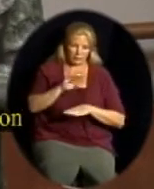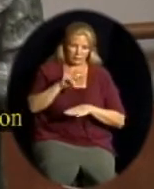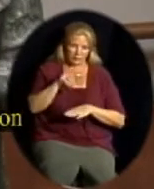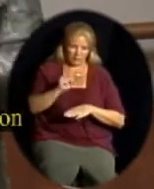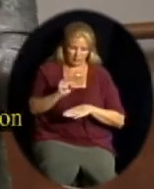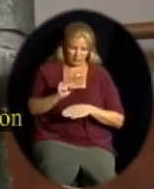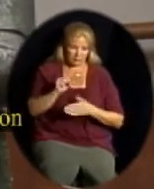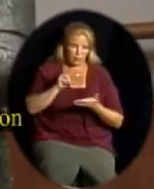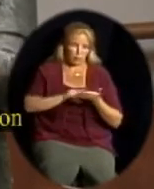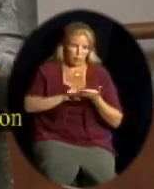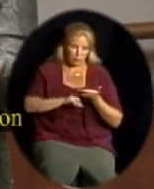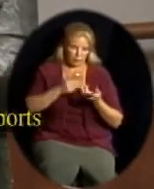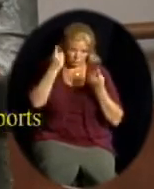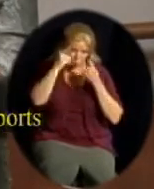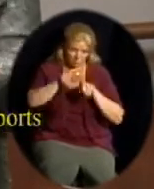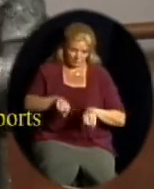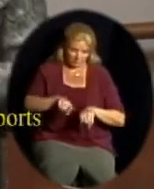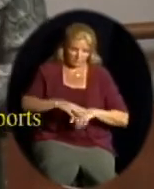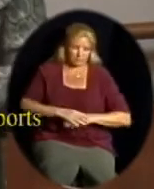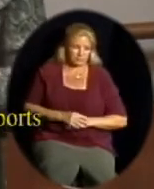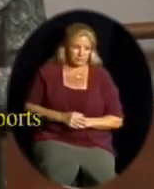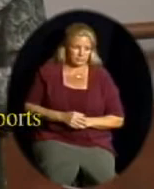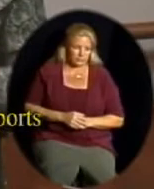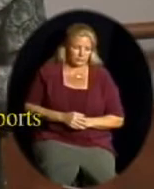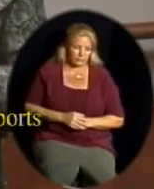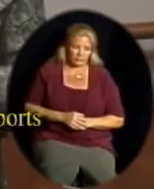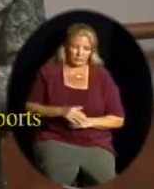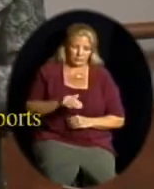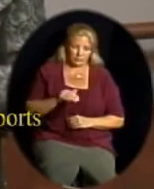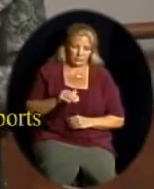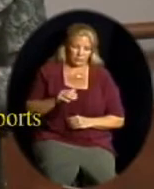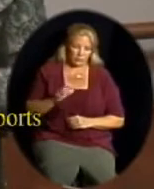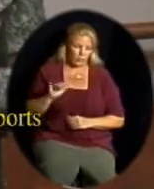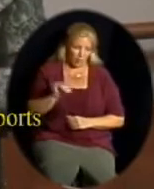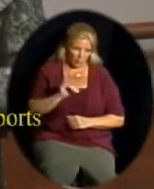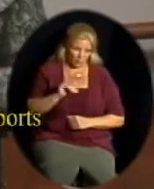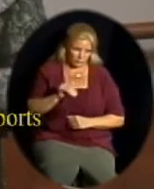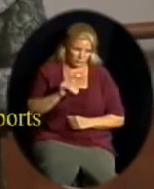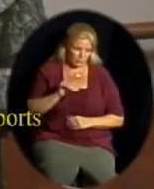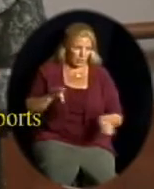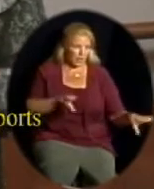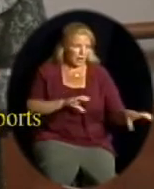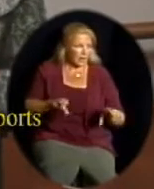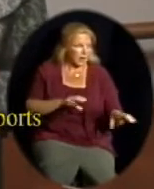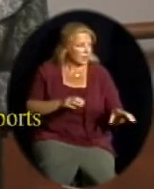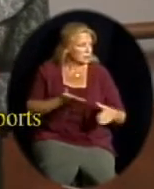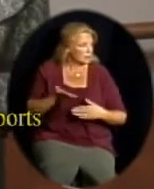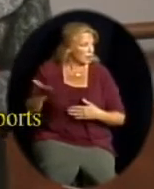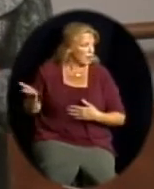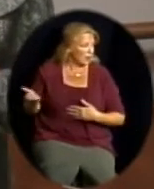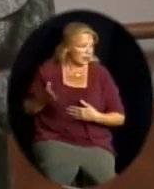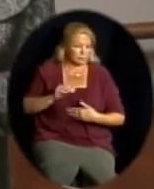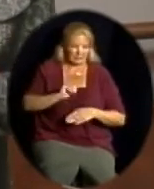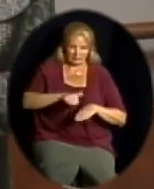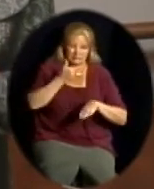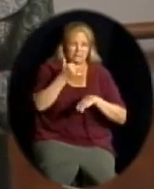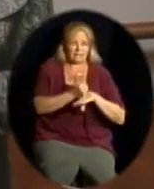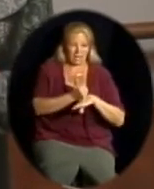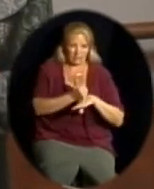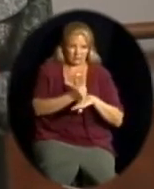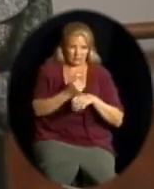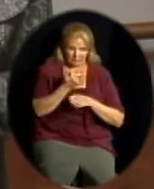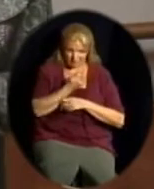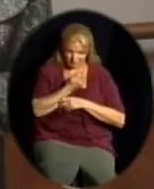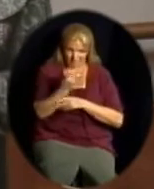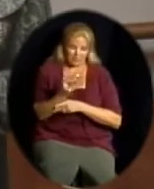variety of those that will be discussed later. And then other action item, including setting a number of meeting dates for